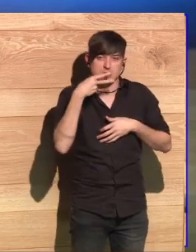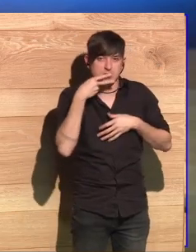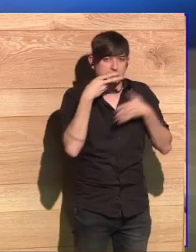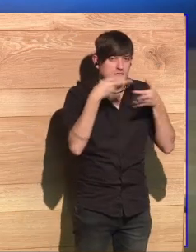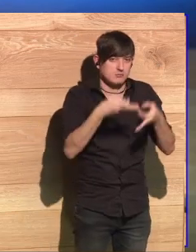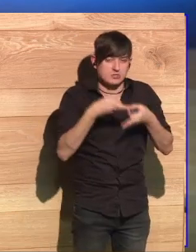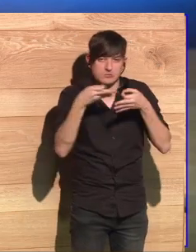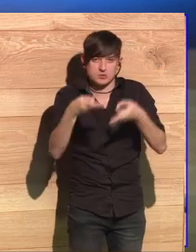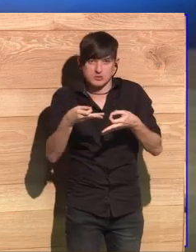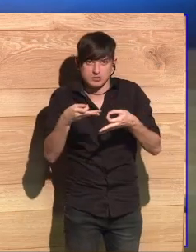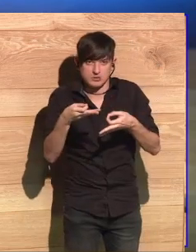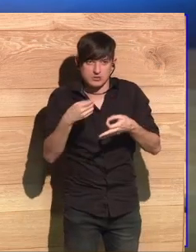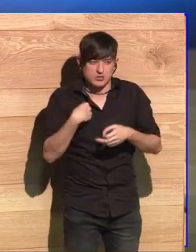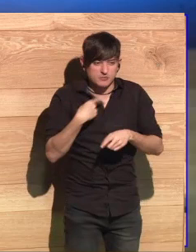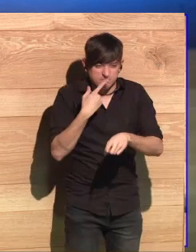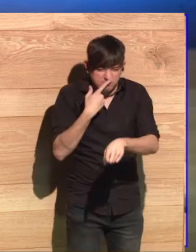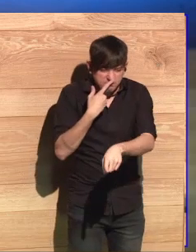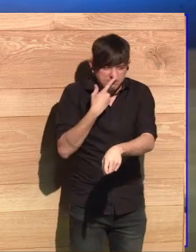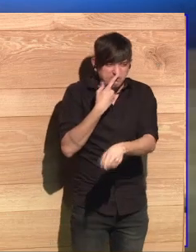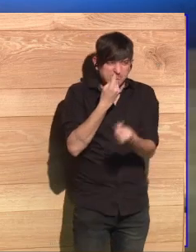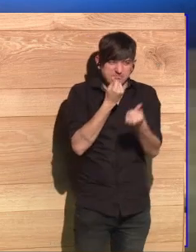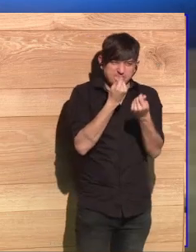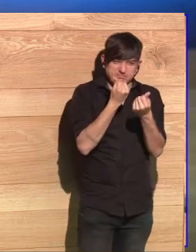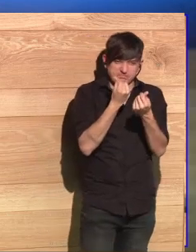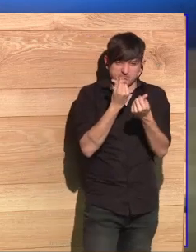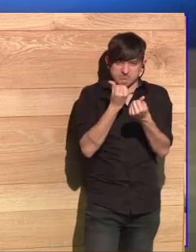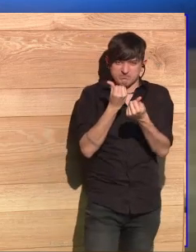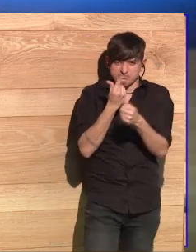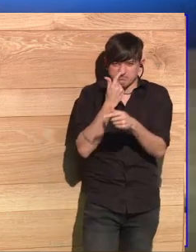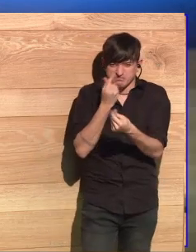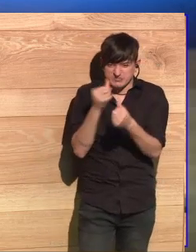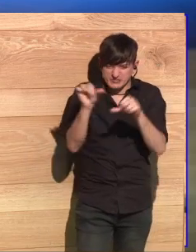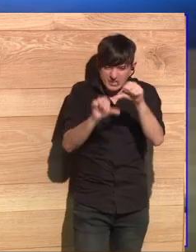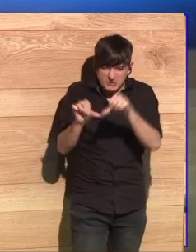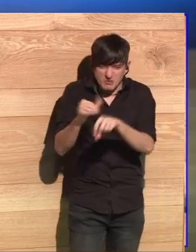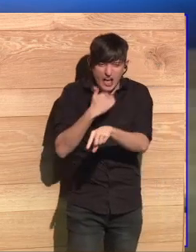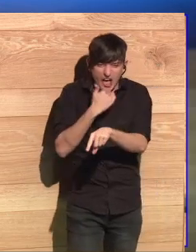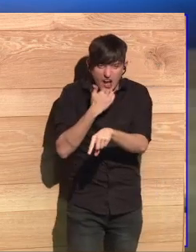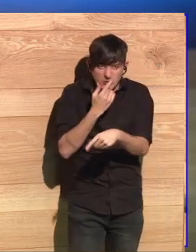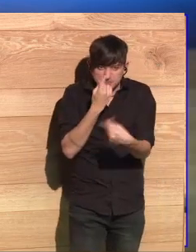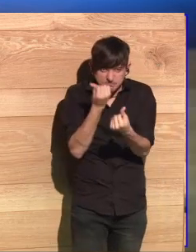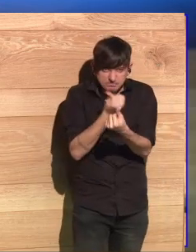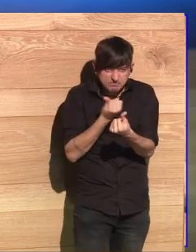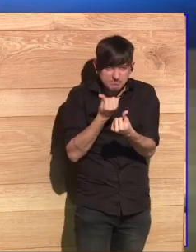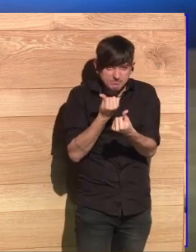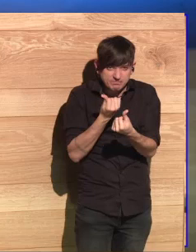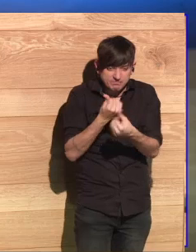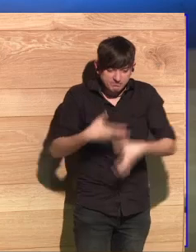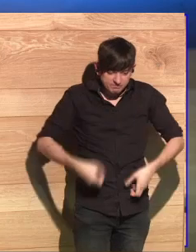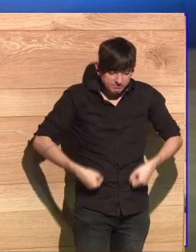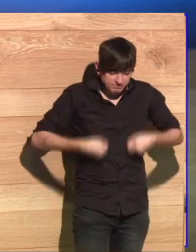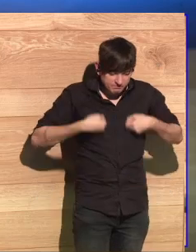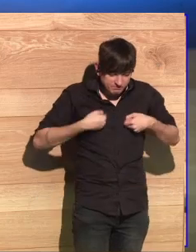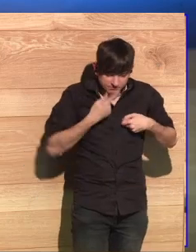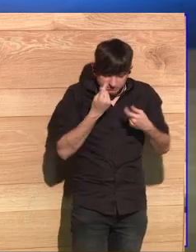And luckily I smelled it, and I said, hey guys, they doused our sleeping bags with kerosene